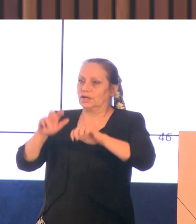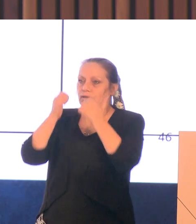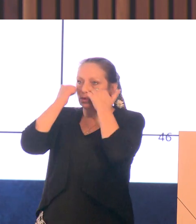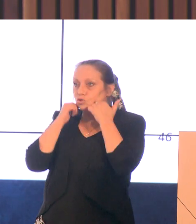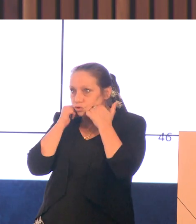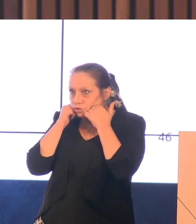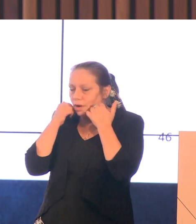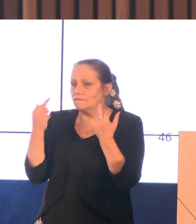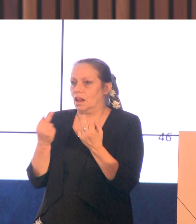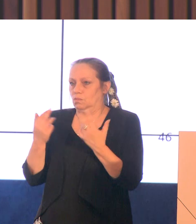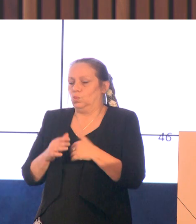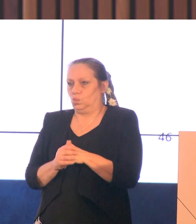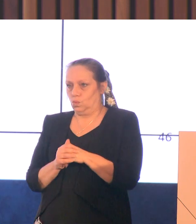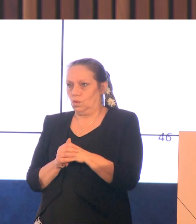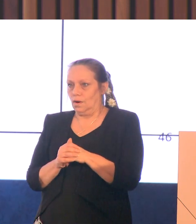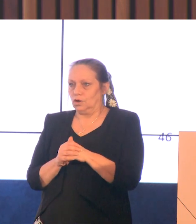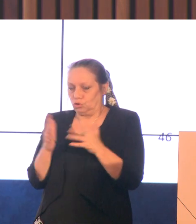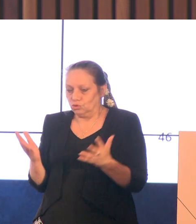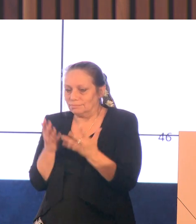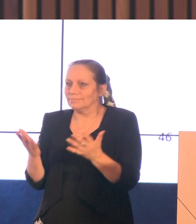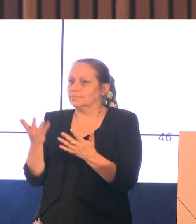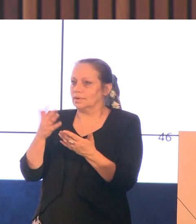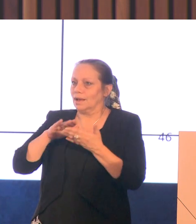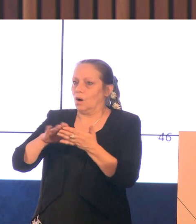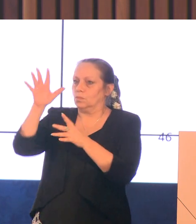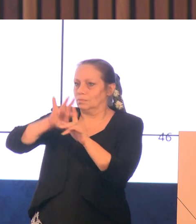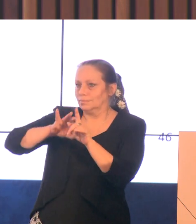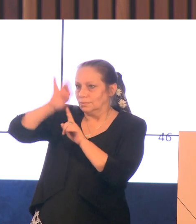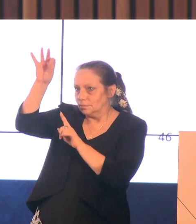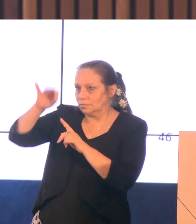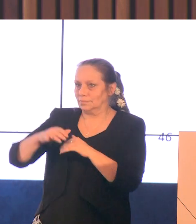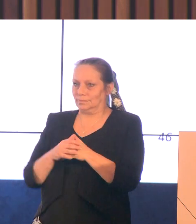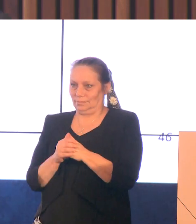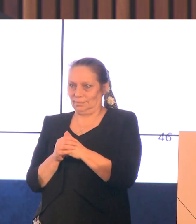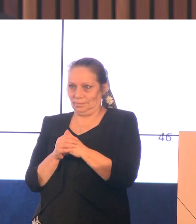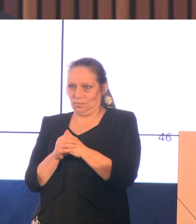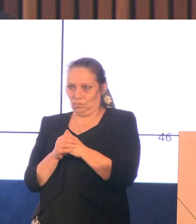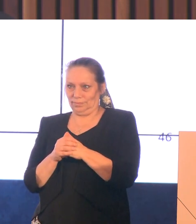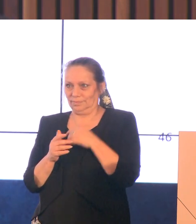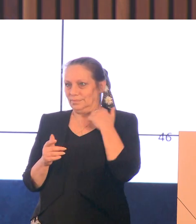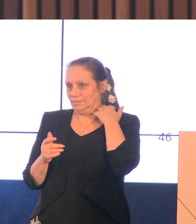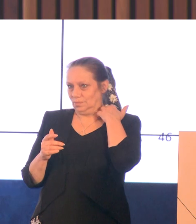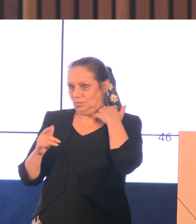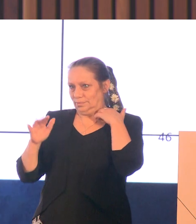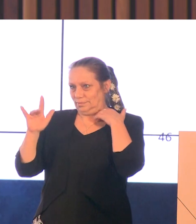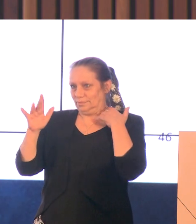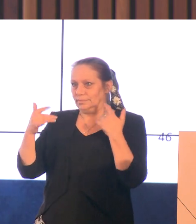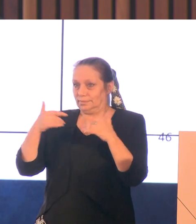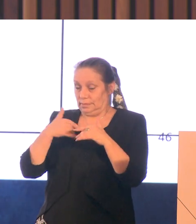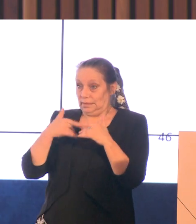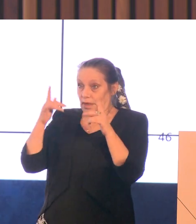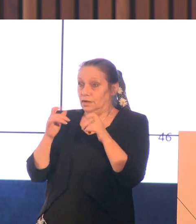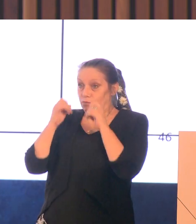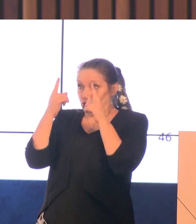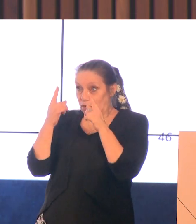evidence available to drive continuous improvement. This is a fast-changing environment, and if we're going to realise